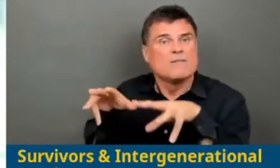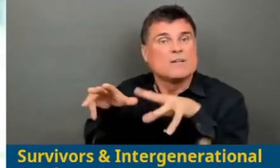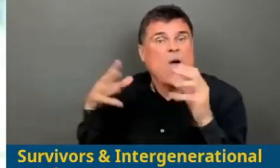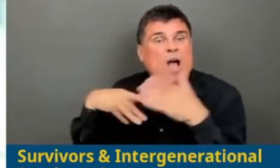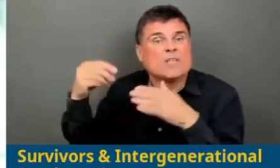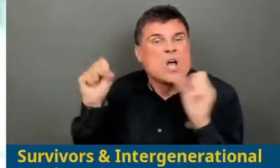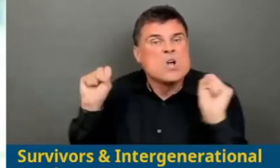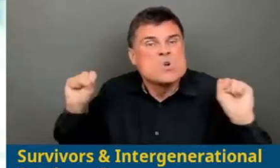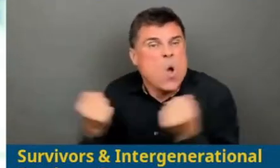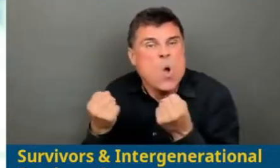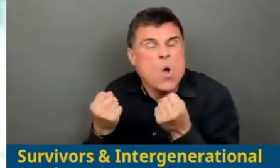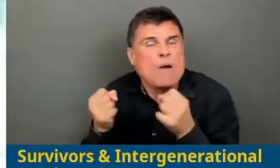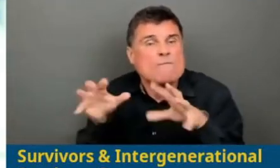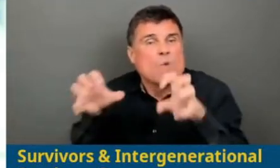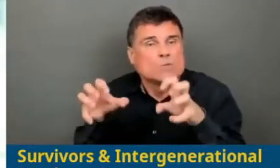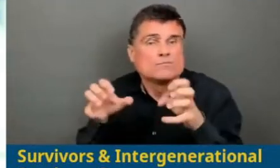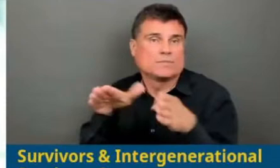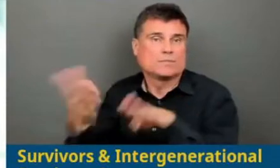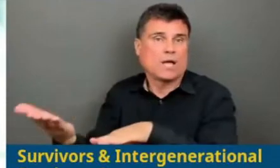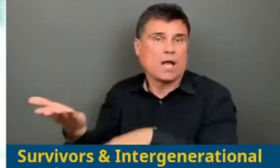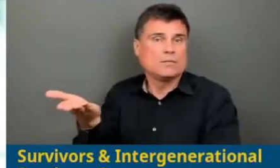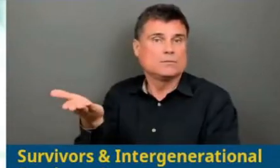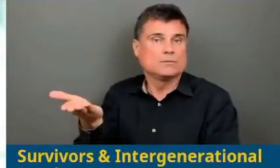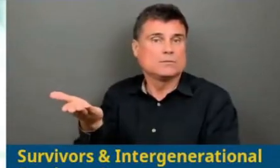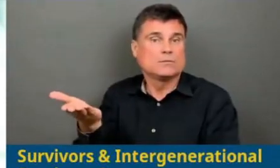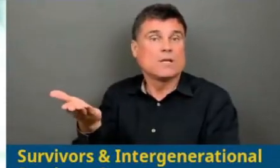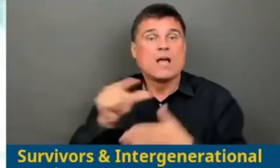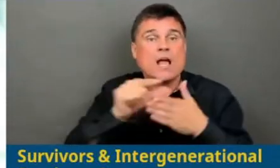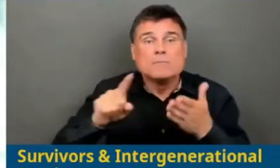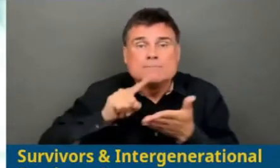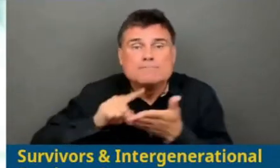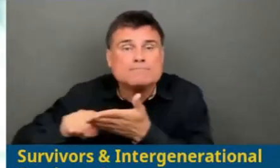There was an inquest held into his death